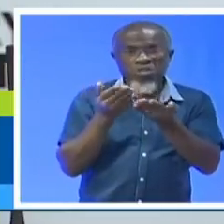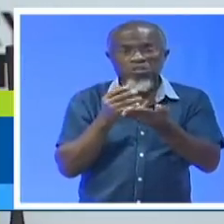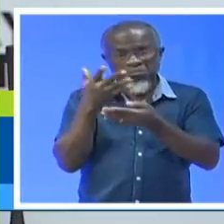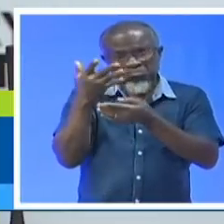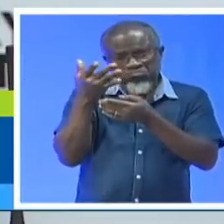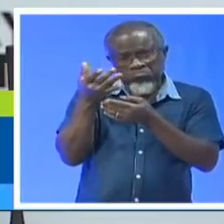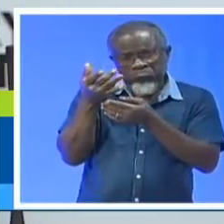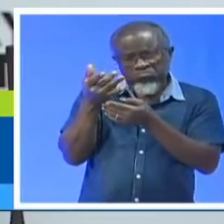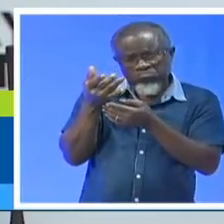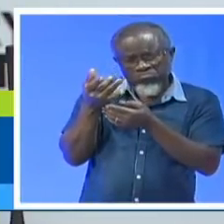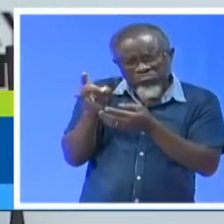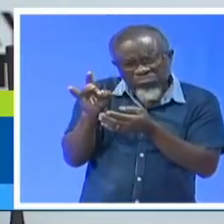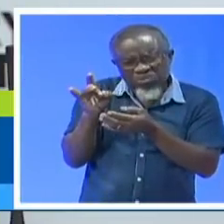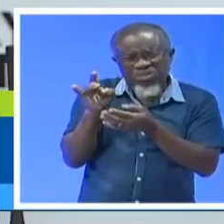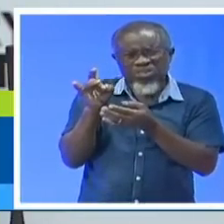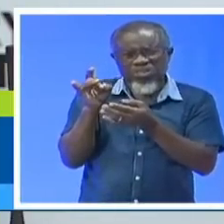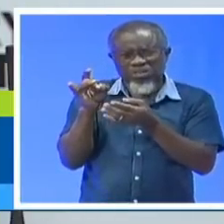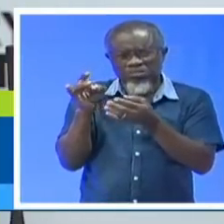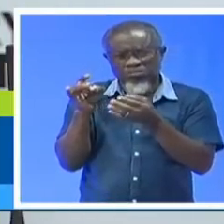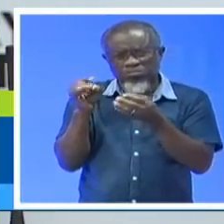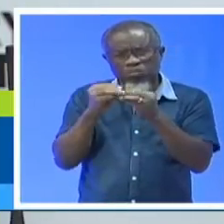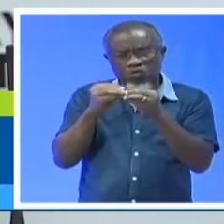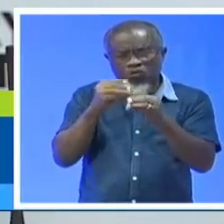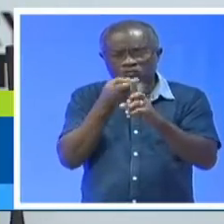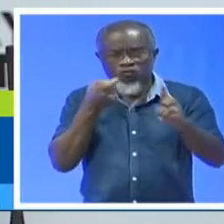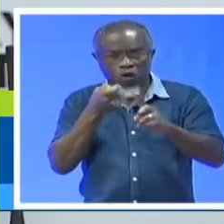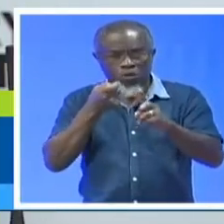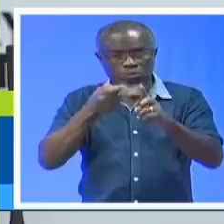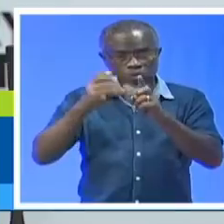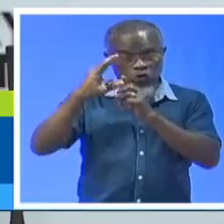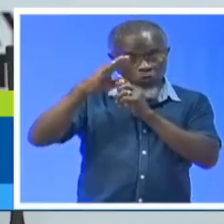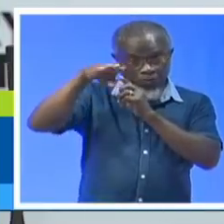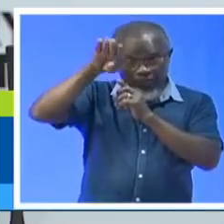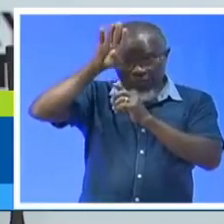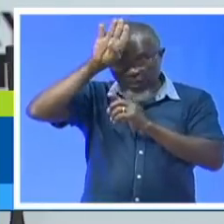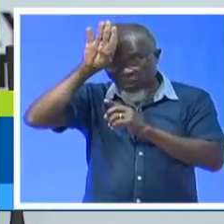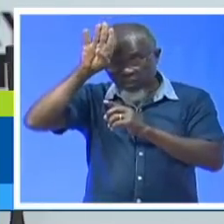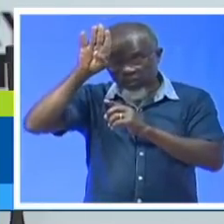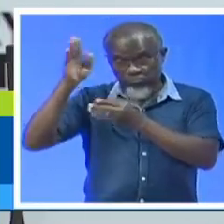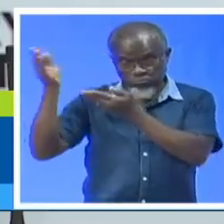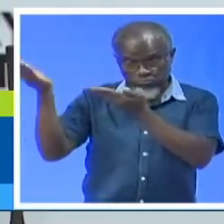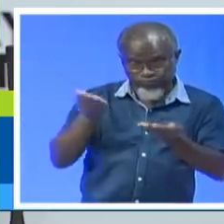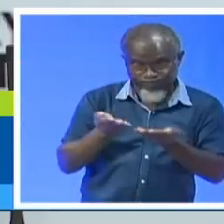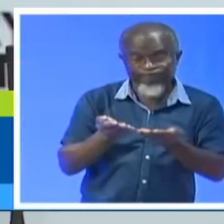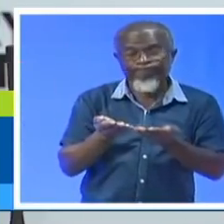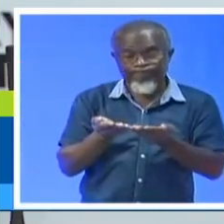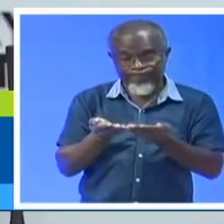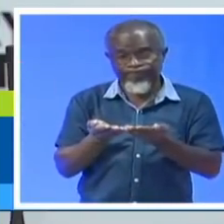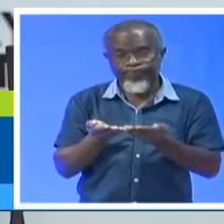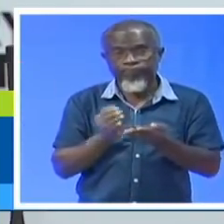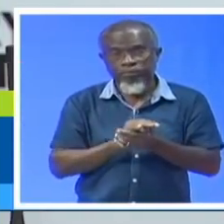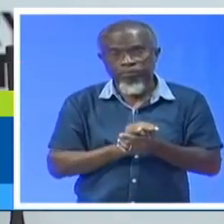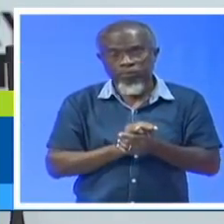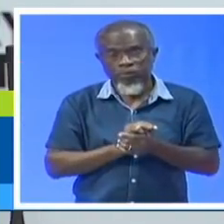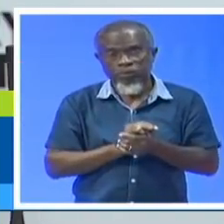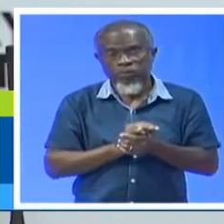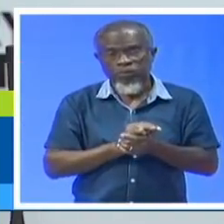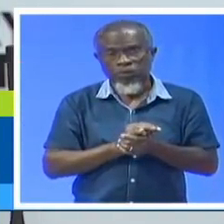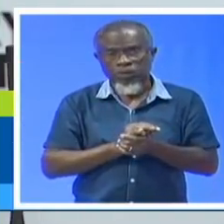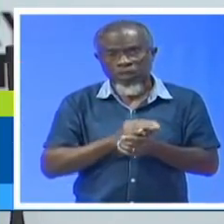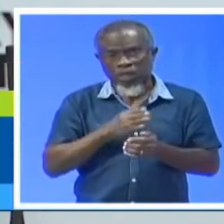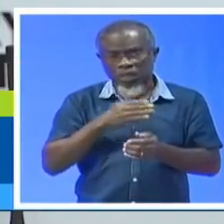nurses from Cuba. And the fresher ICU nurses who have been